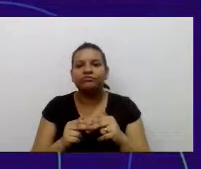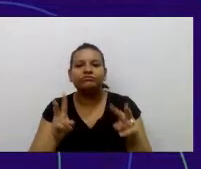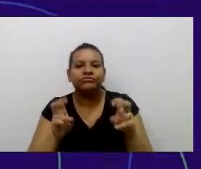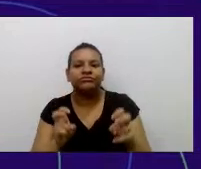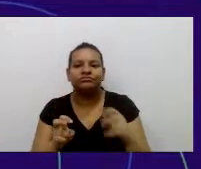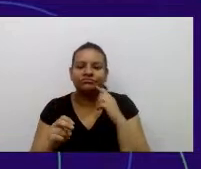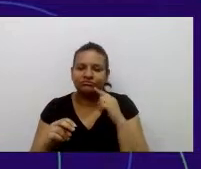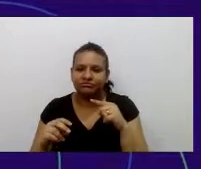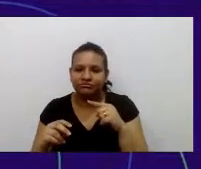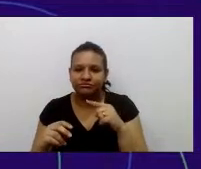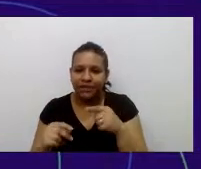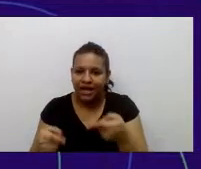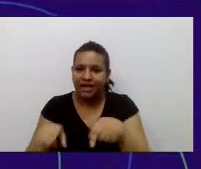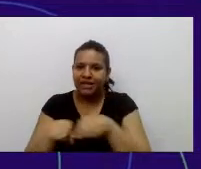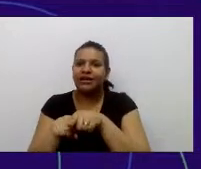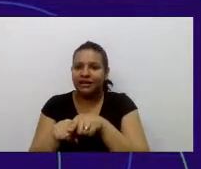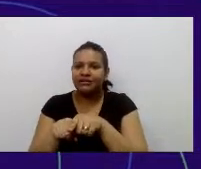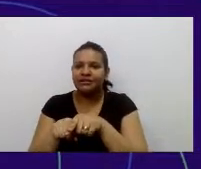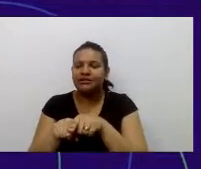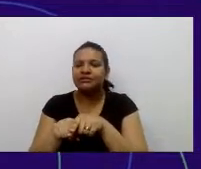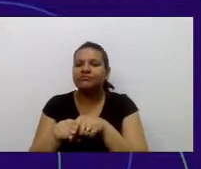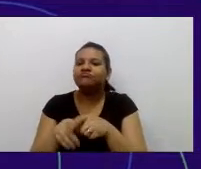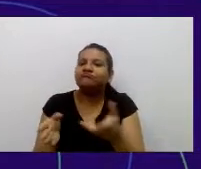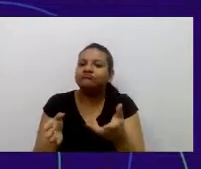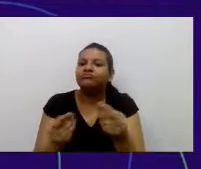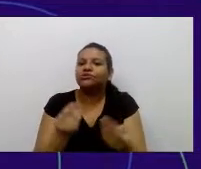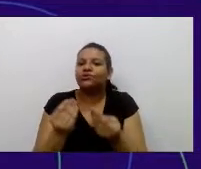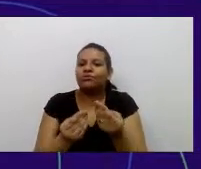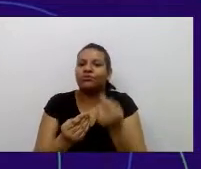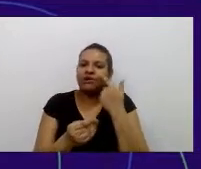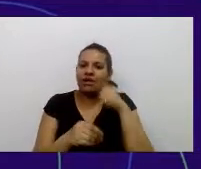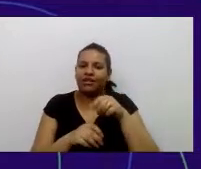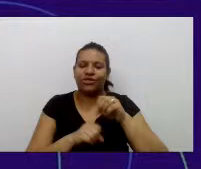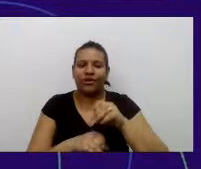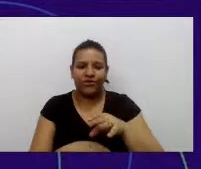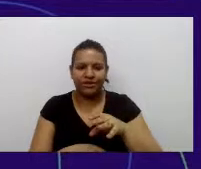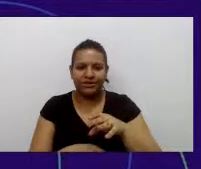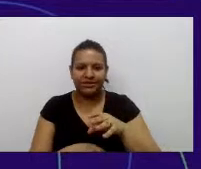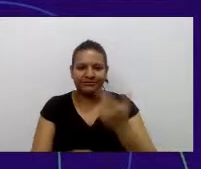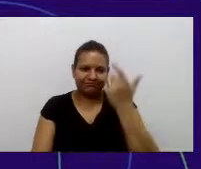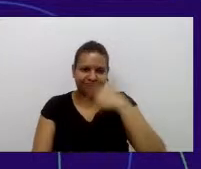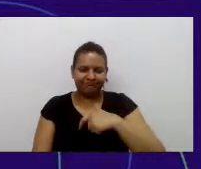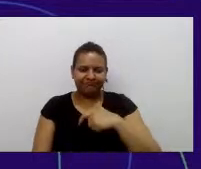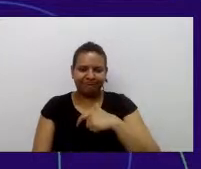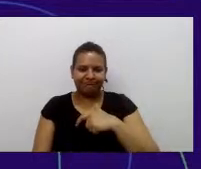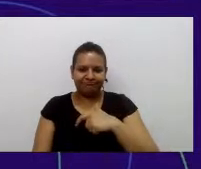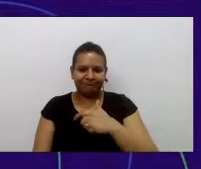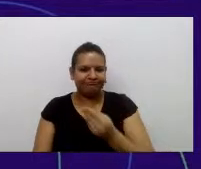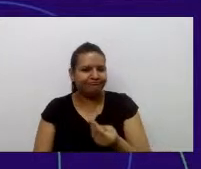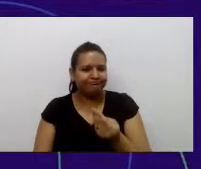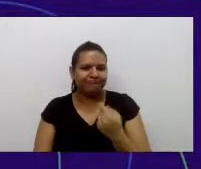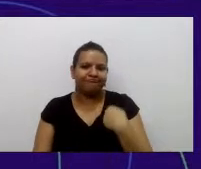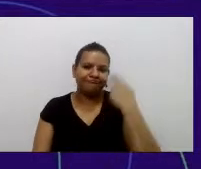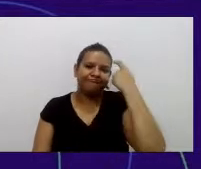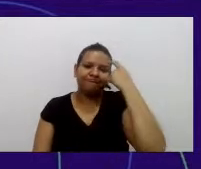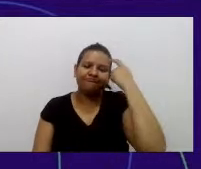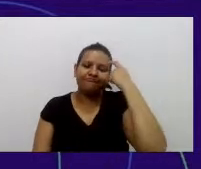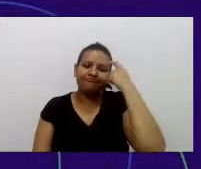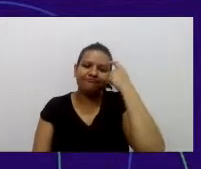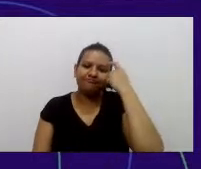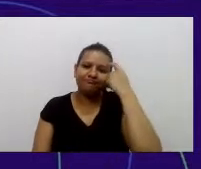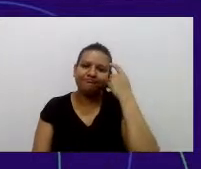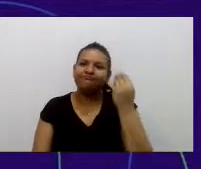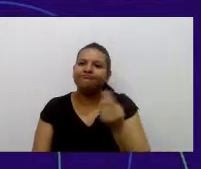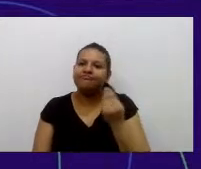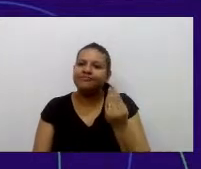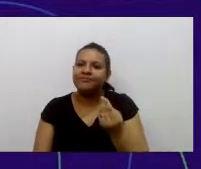of looking at us as educators and think that we'll question ourselves: are we here to